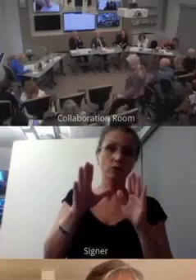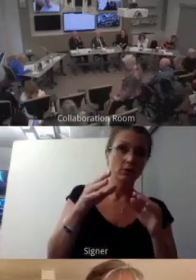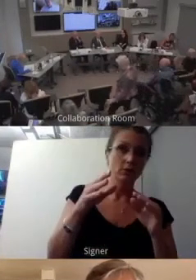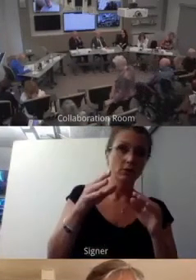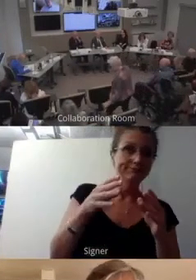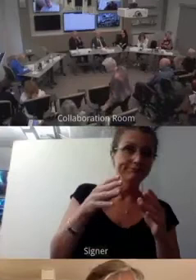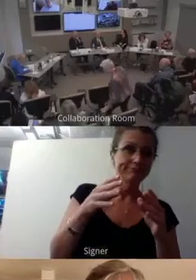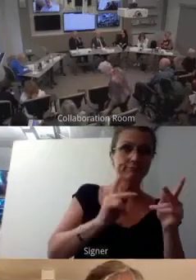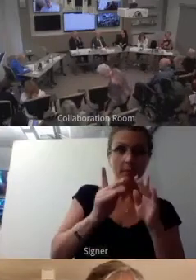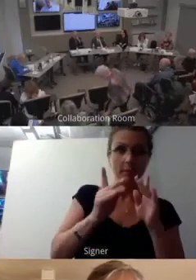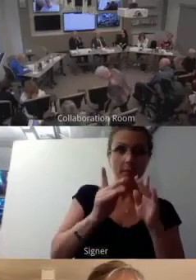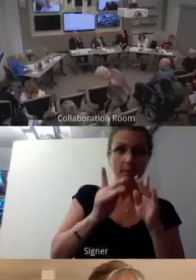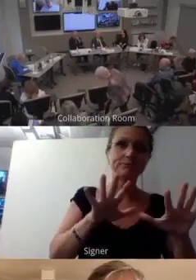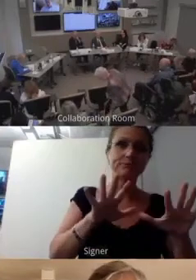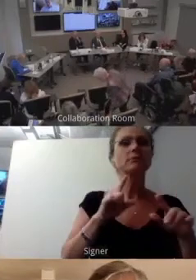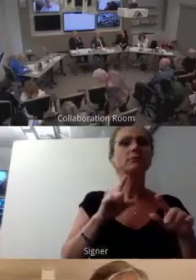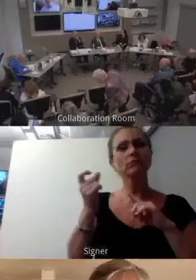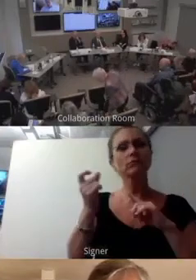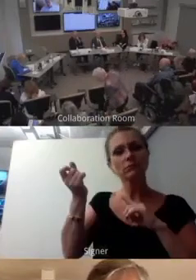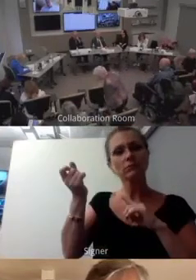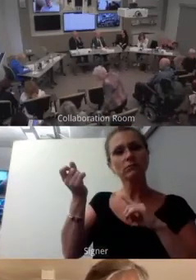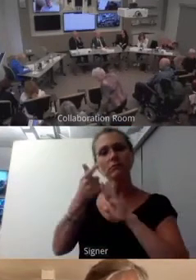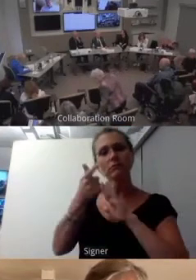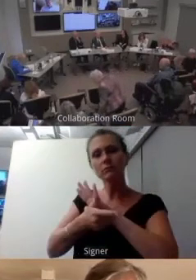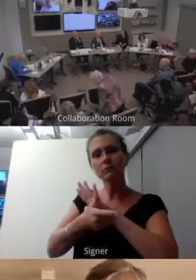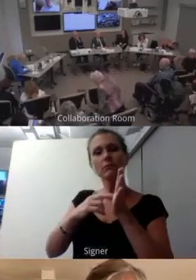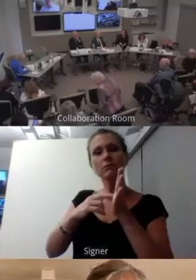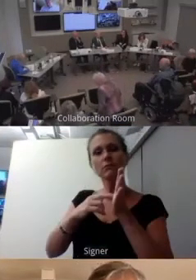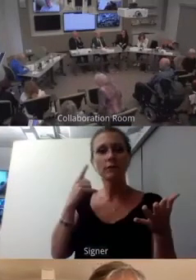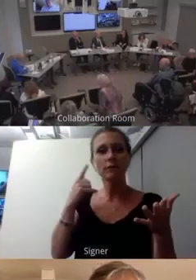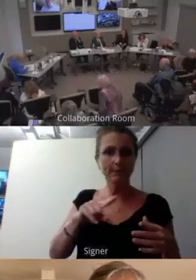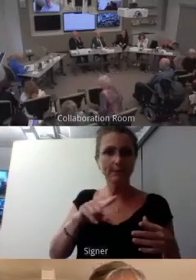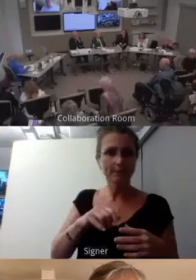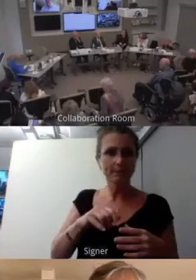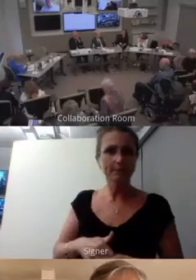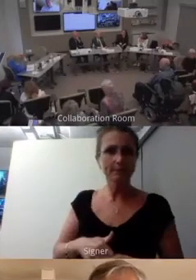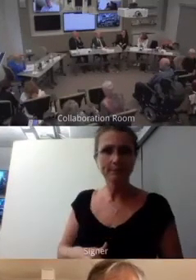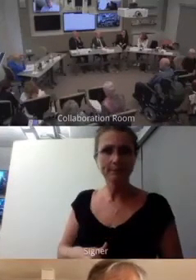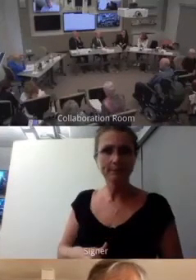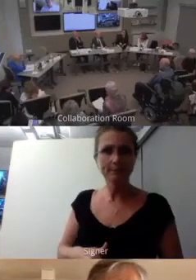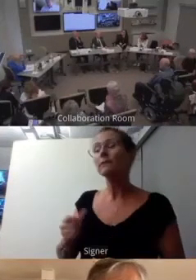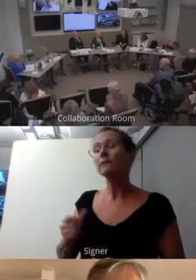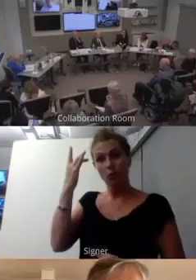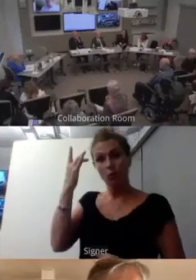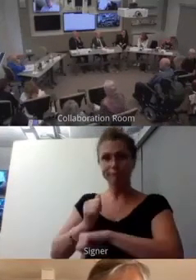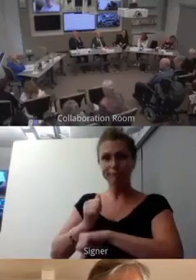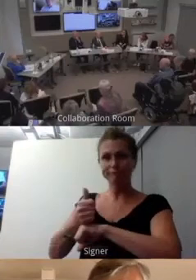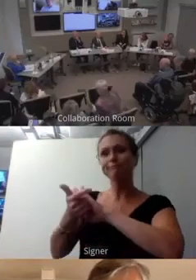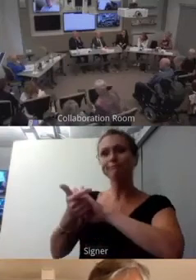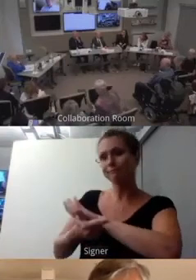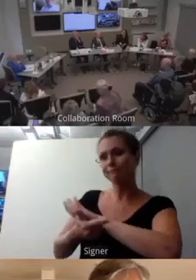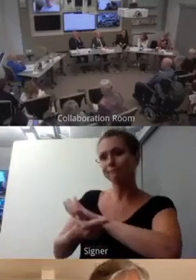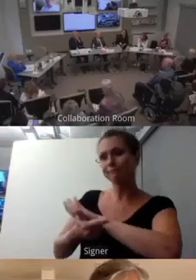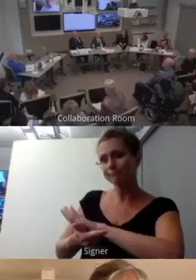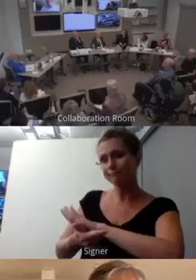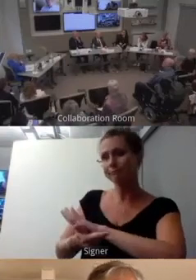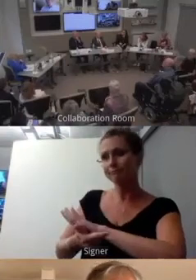meant, understand why the law was there, understand why a ramp had to be a certain size.